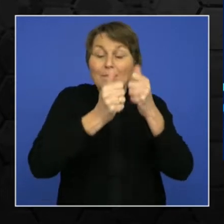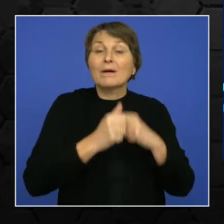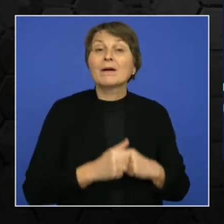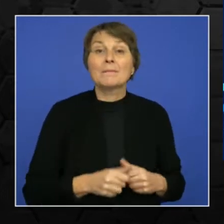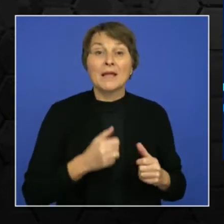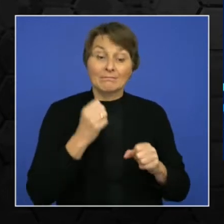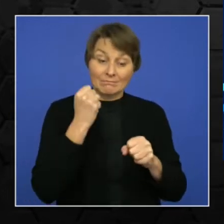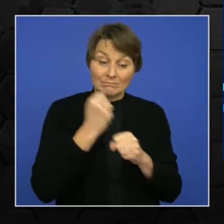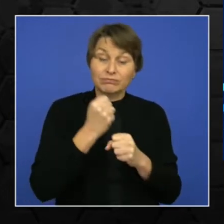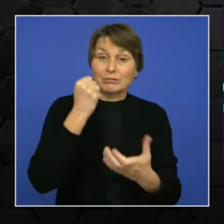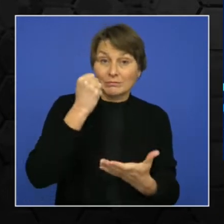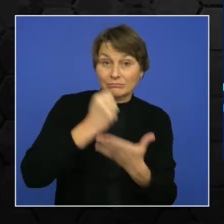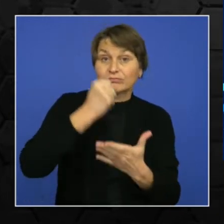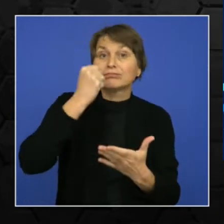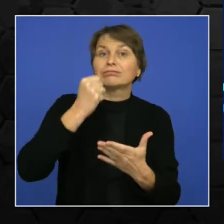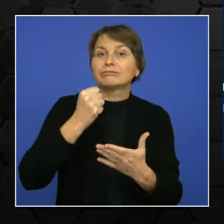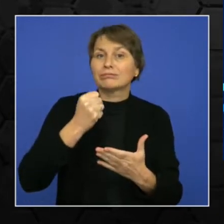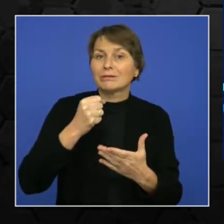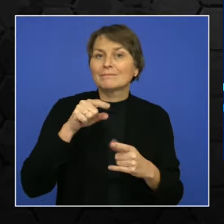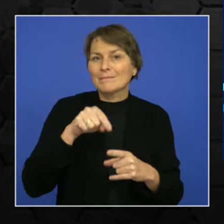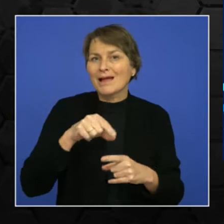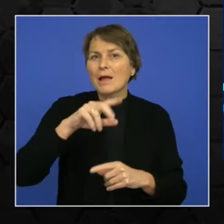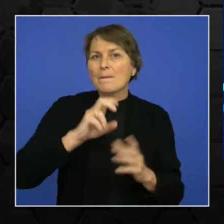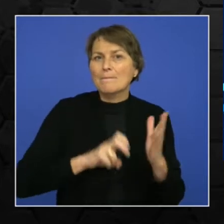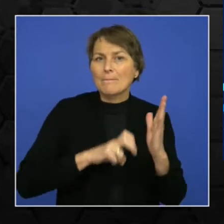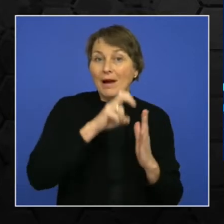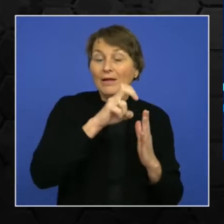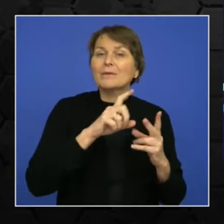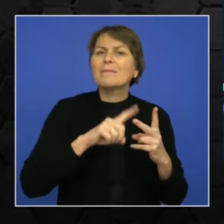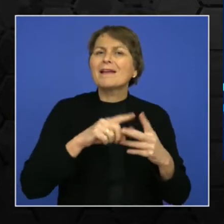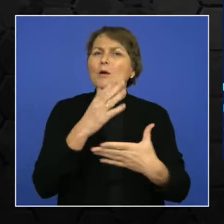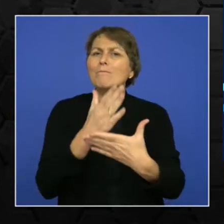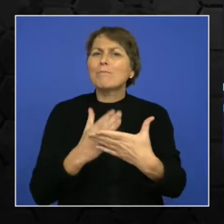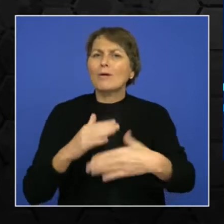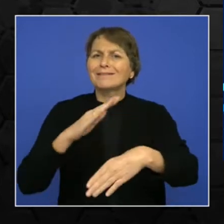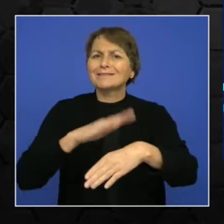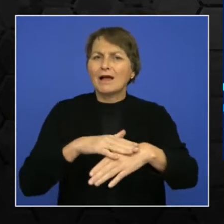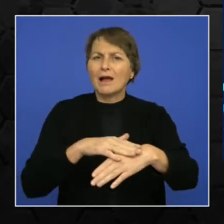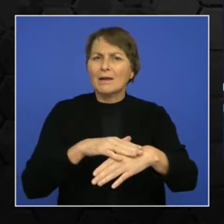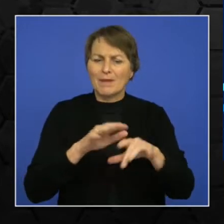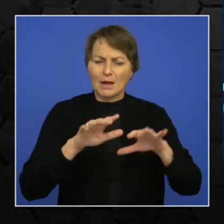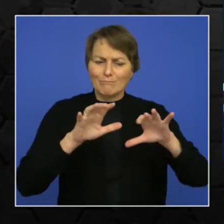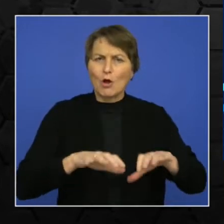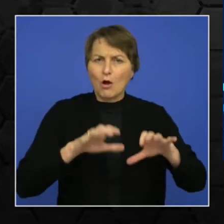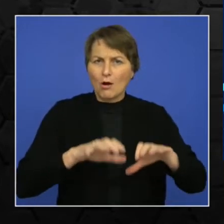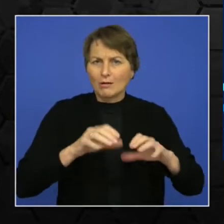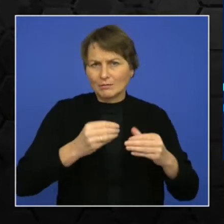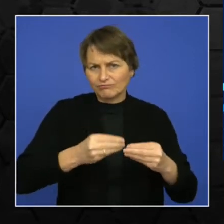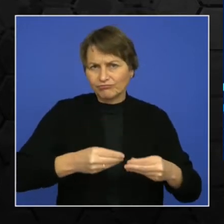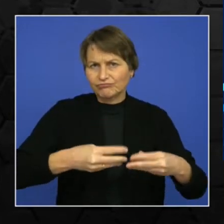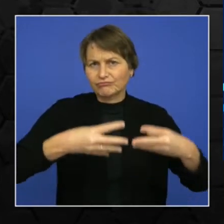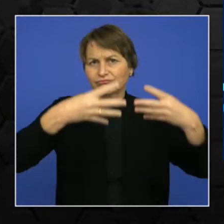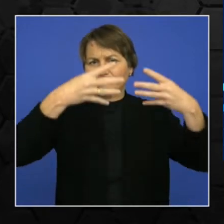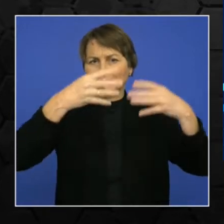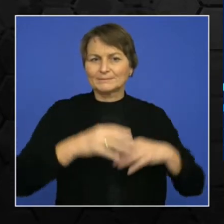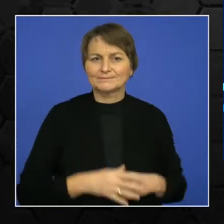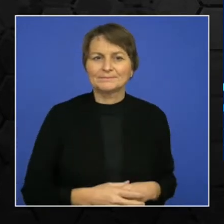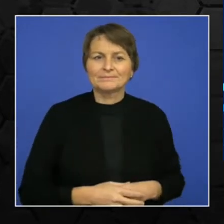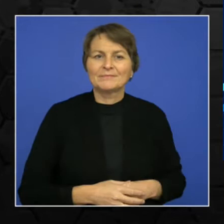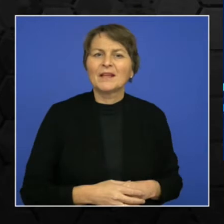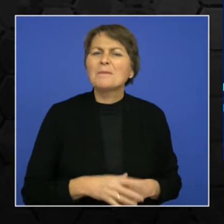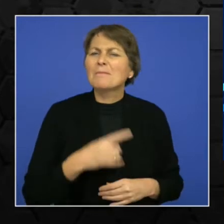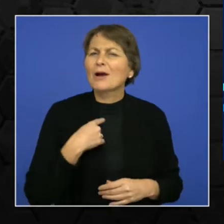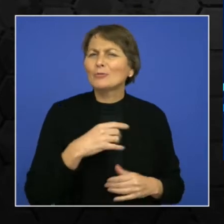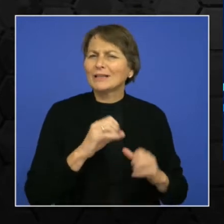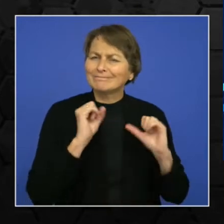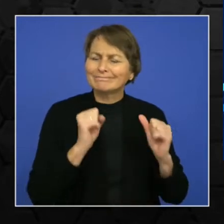I'm a part-time blogger. My areas of interest lie in artificial intelligence, blockchain, DevOps, web dev, augmented reality, cloud computing, IoT,